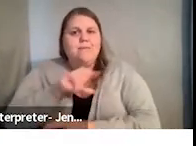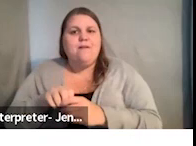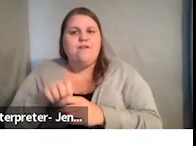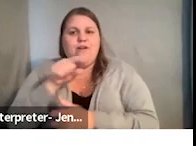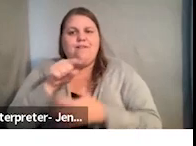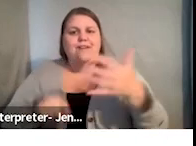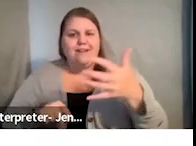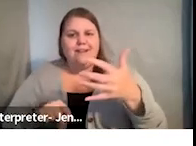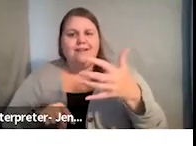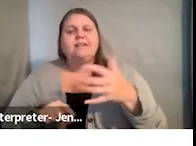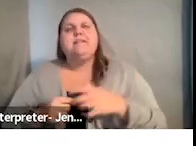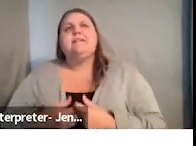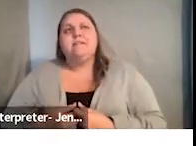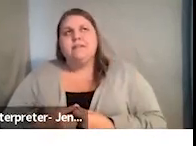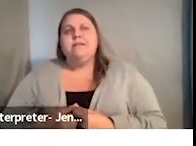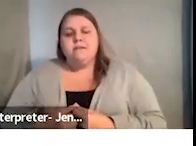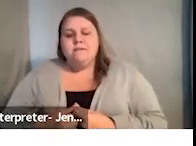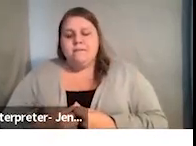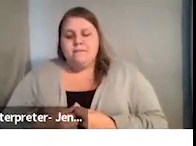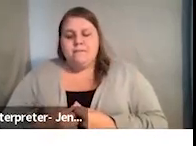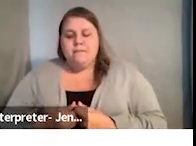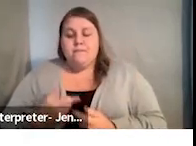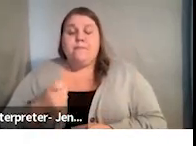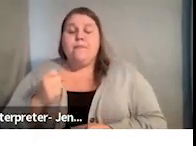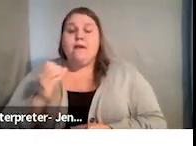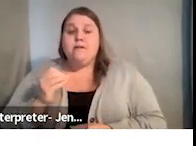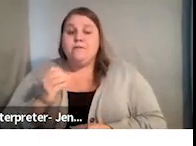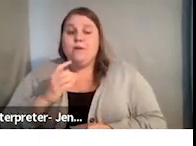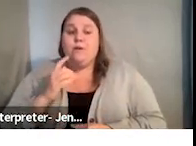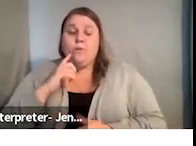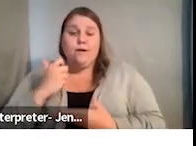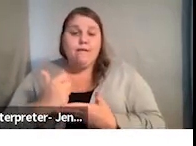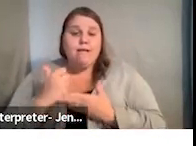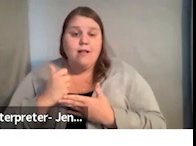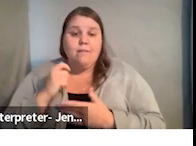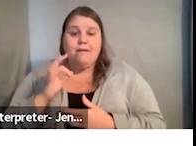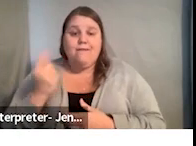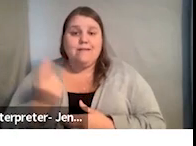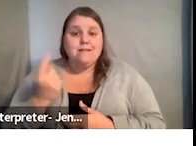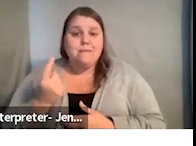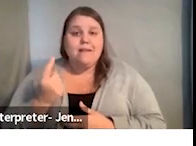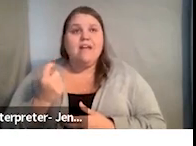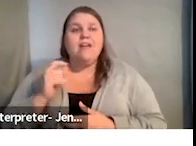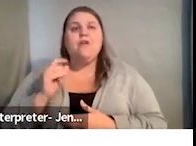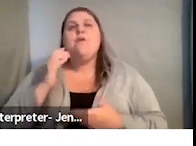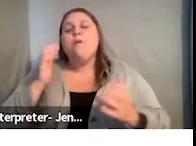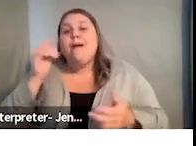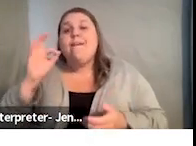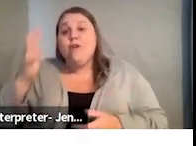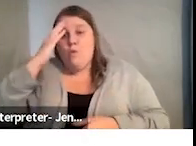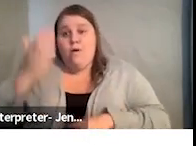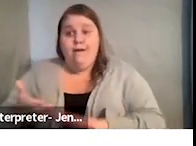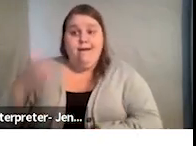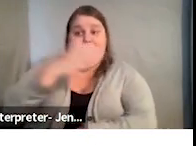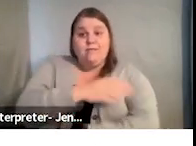top section of the checklist. And so it would be helpful to have something like that, to know that ahead of time, so that, you